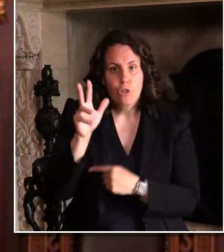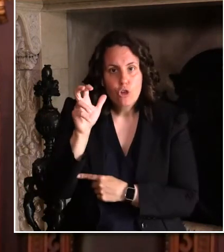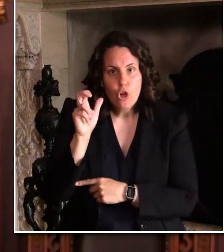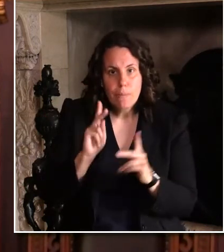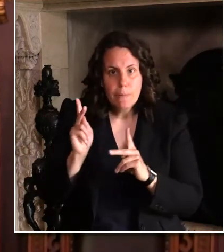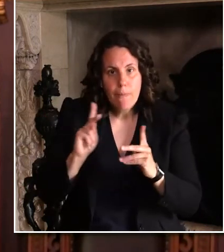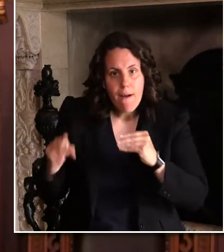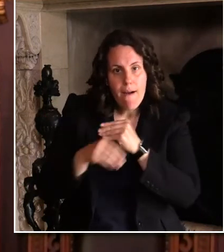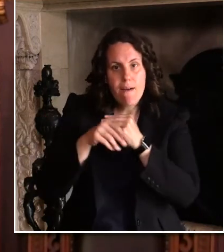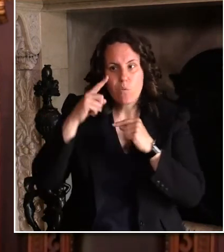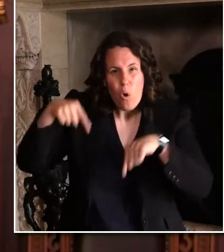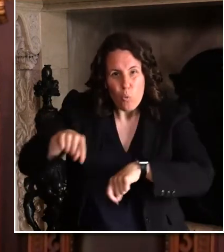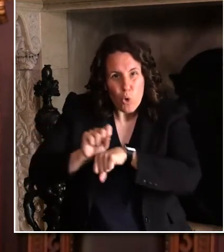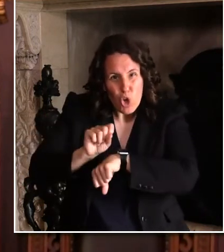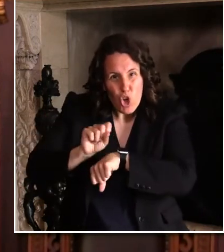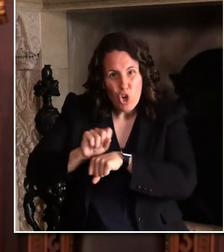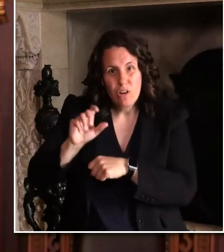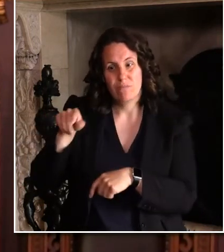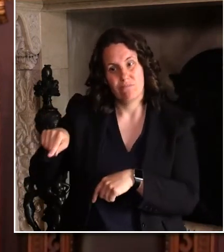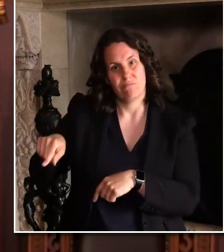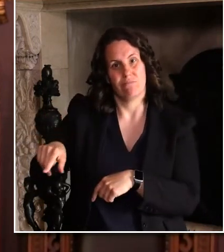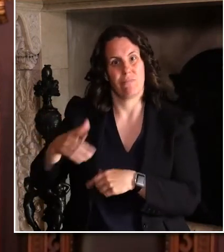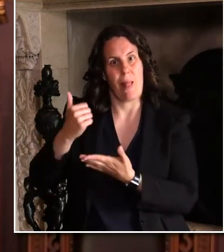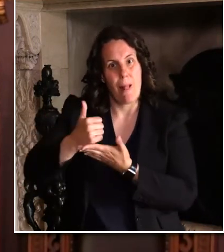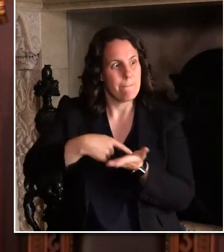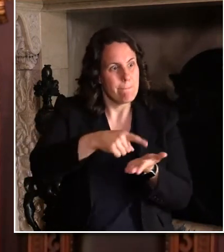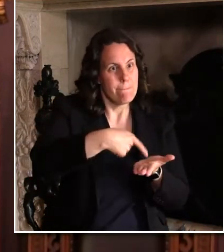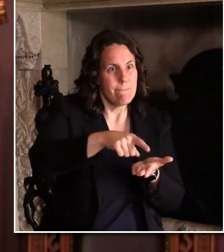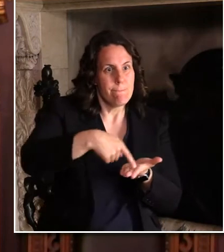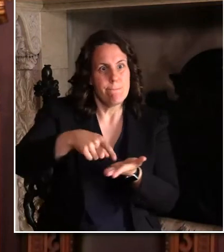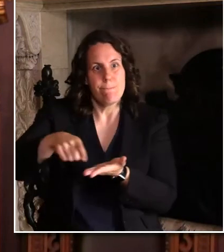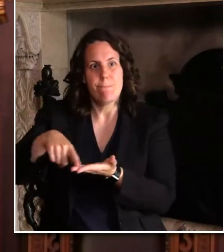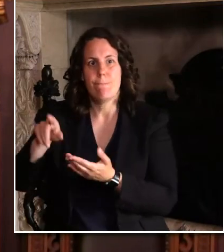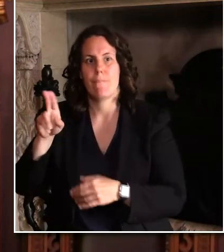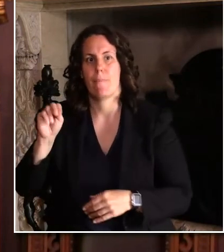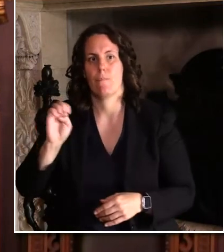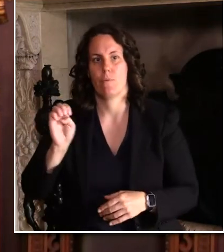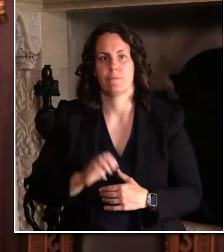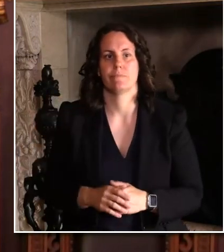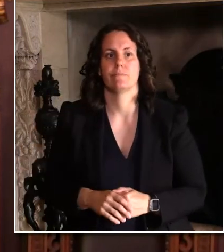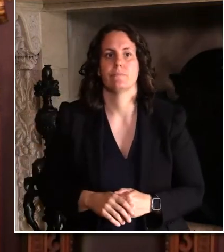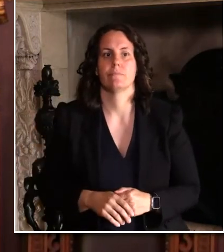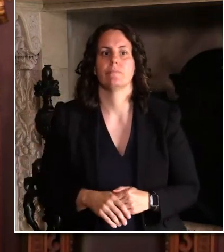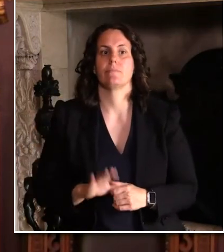and 1.4 million claims have been paid. And this doesn't mean that